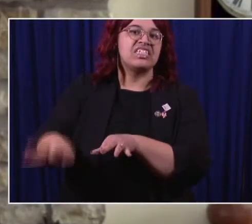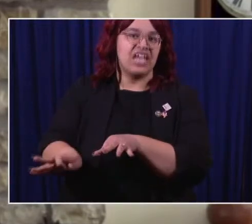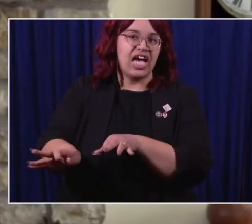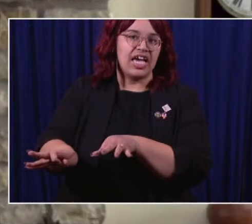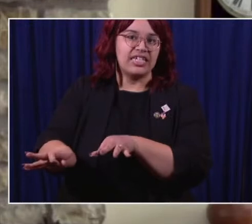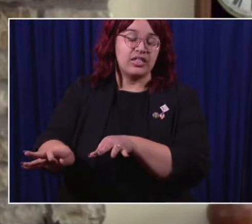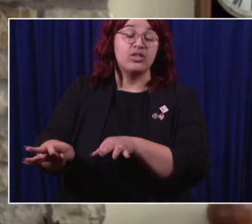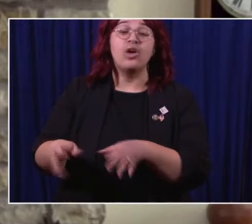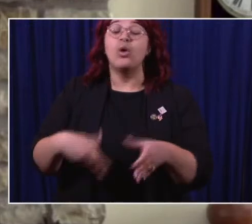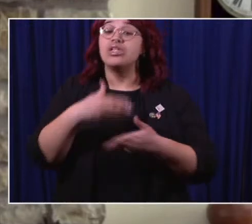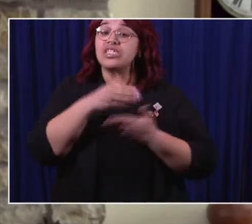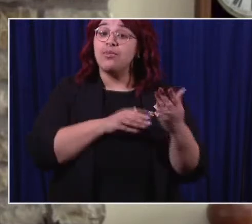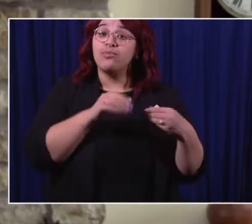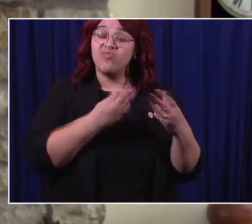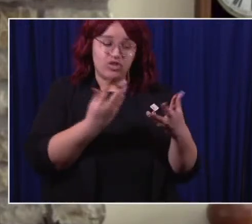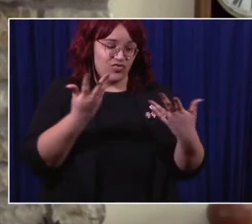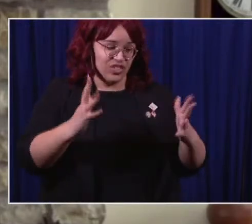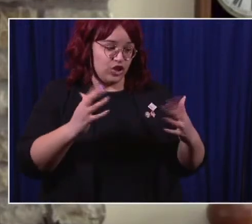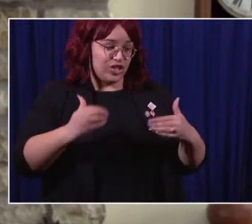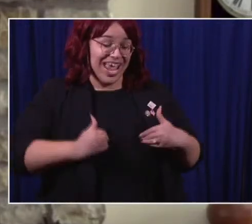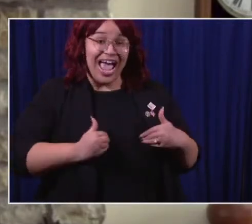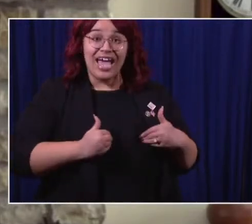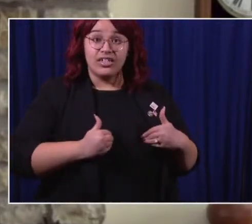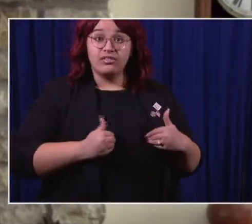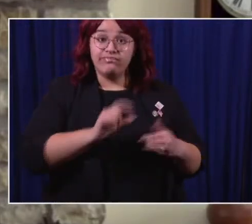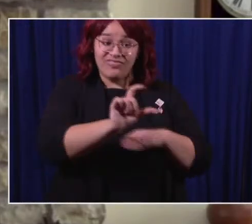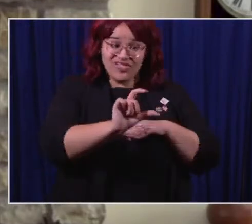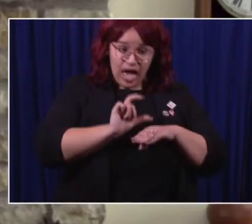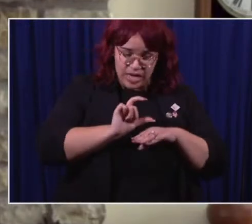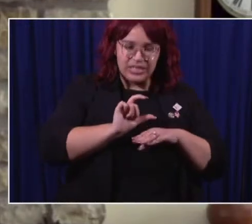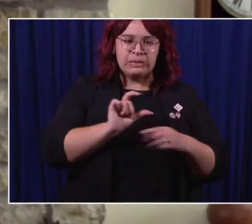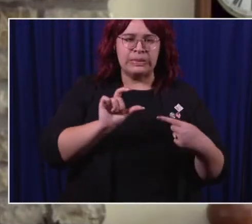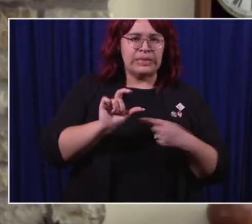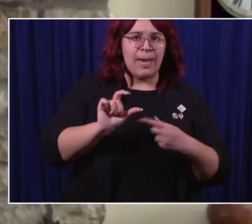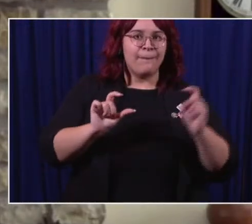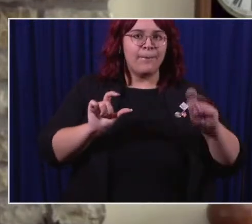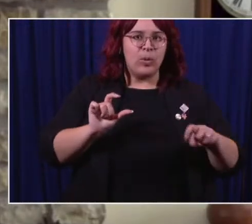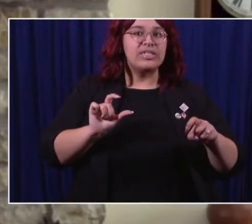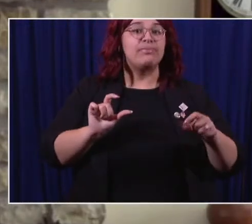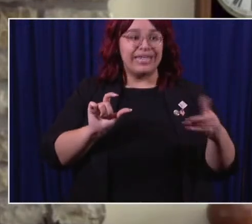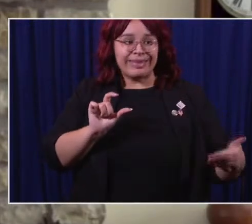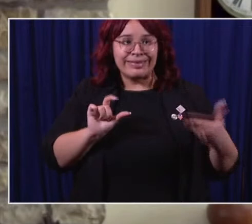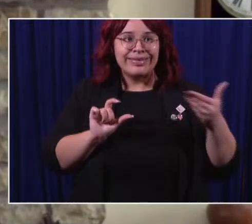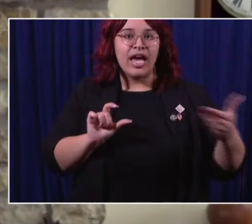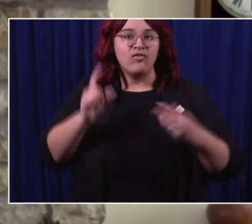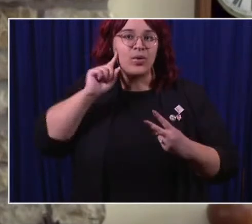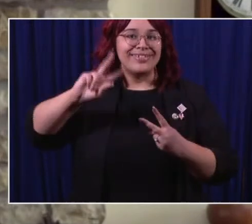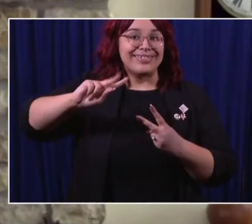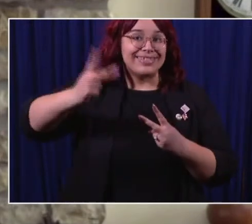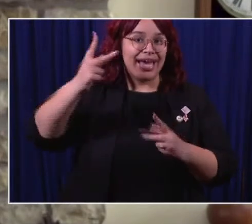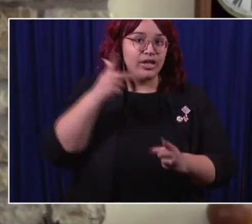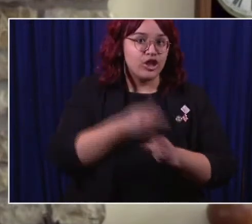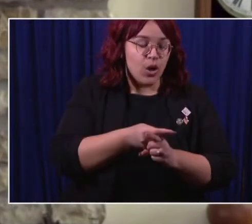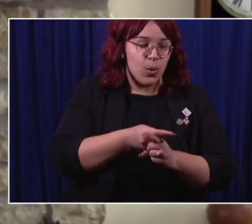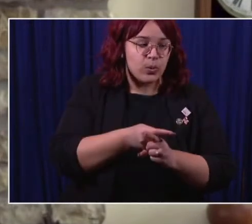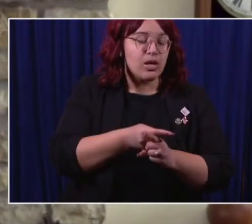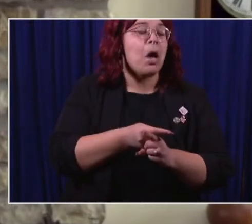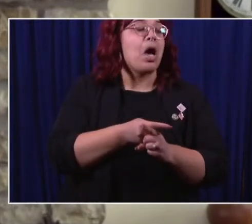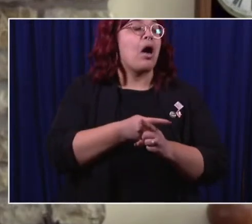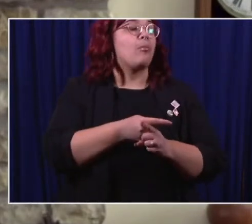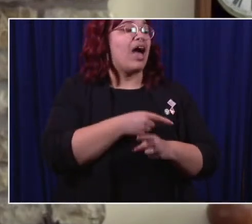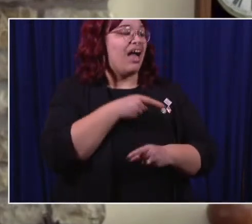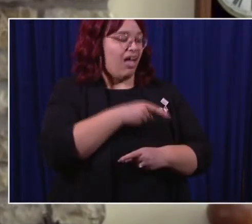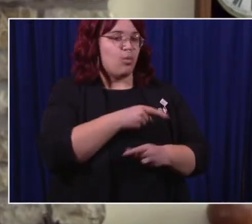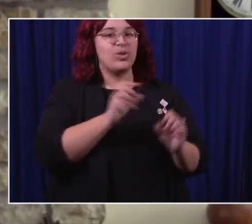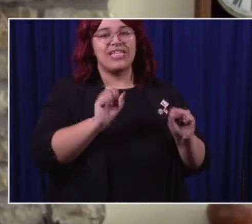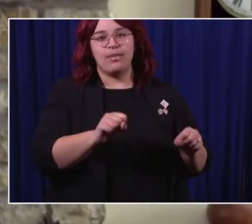use second doses that they had received already so that they didn't have to cancel clinics that they had scheduled. Those second doses will